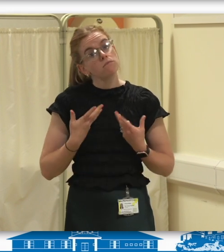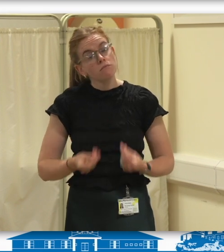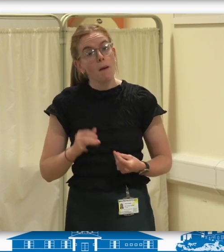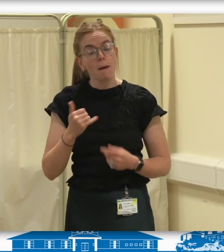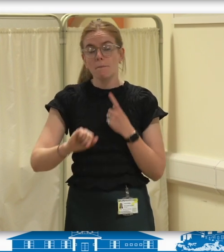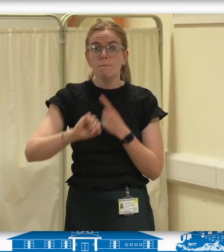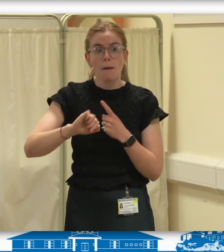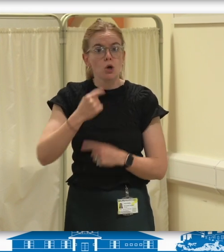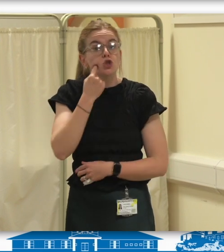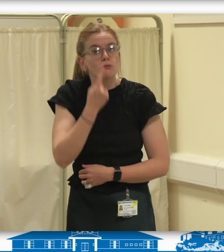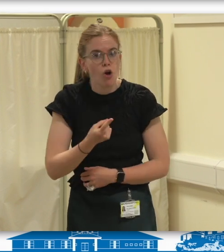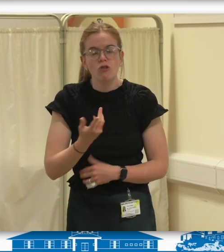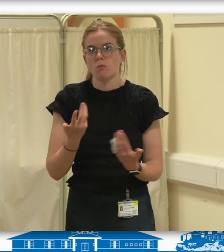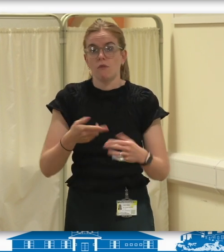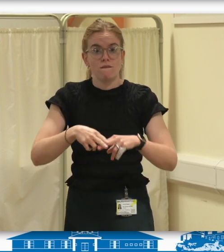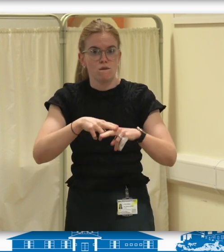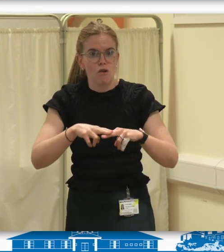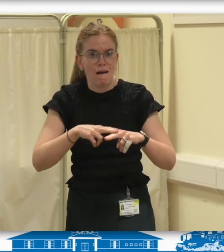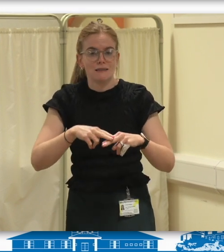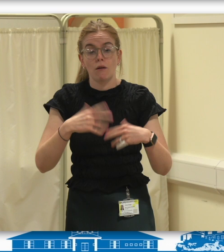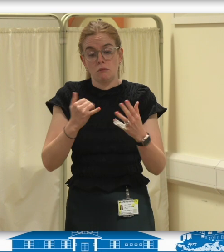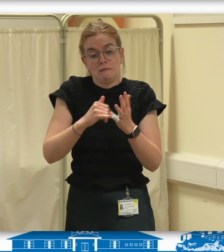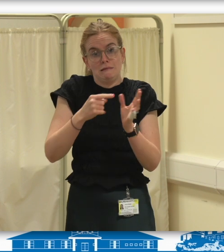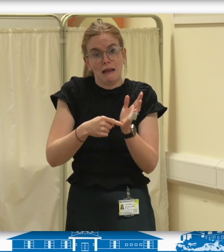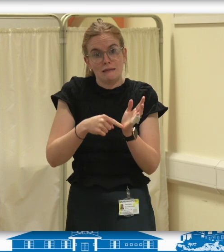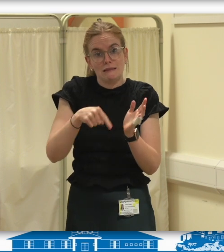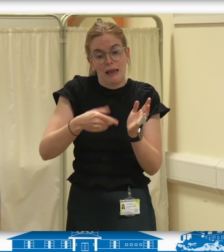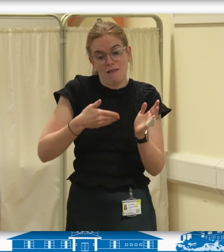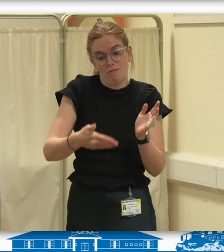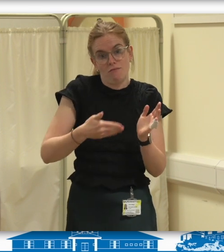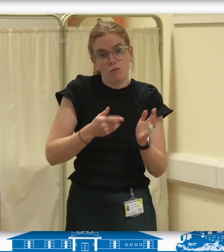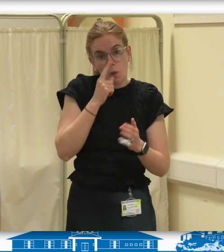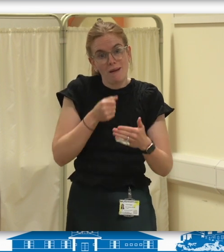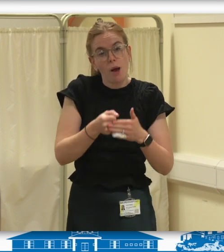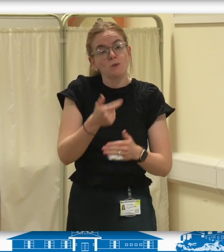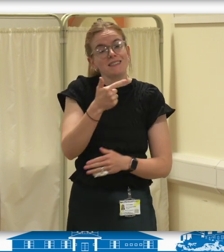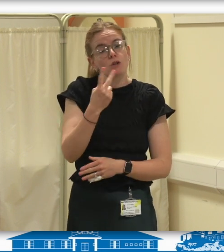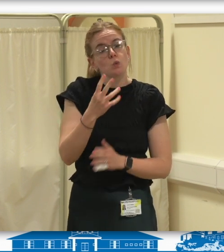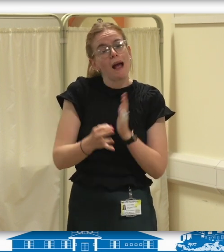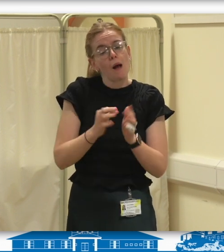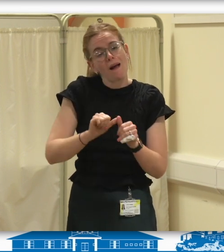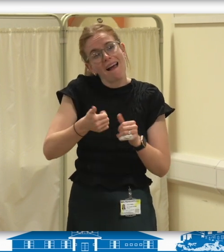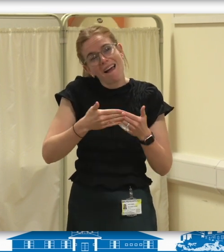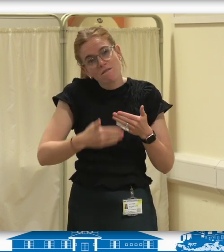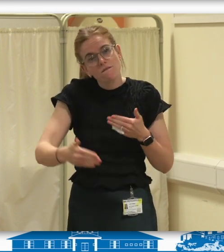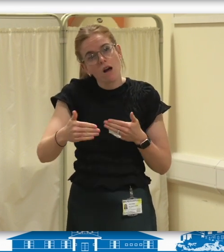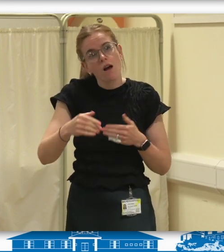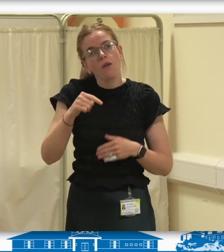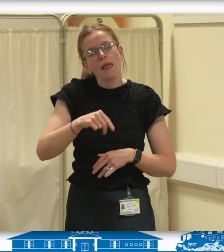tomorrow or Friday or even Saturday up to 72 hours later through what is known